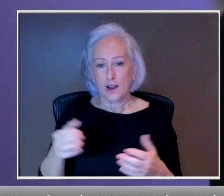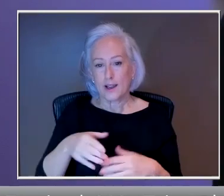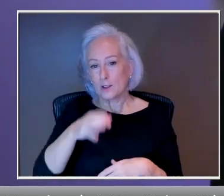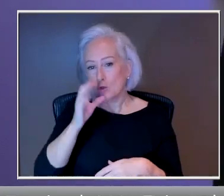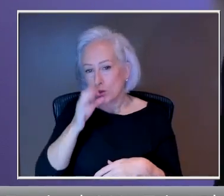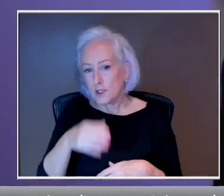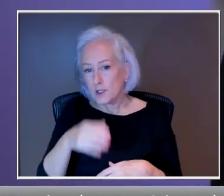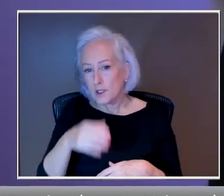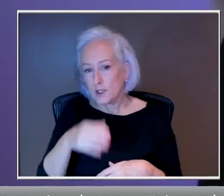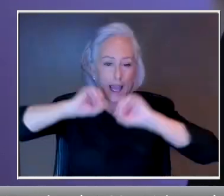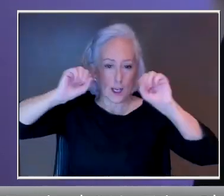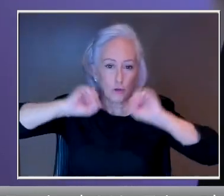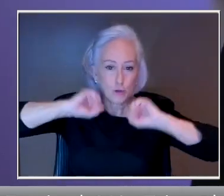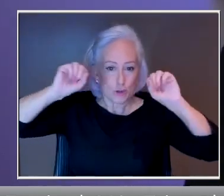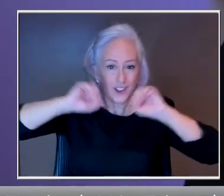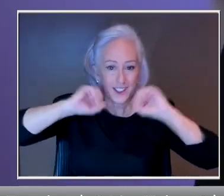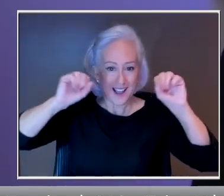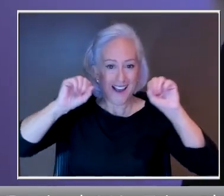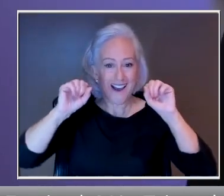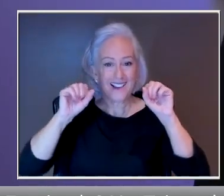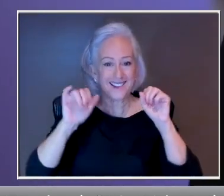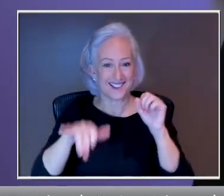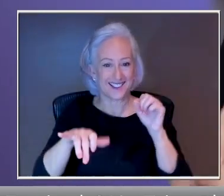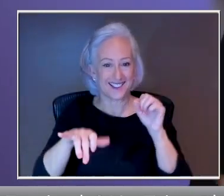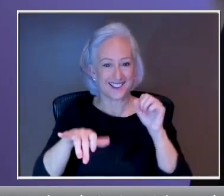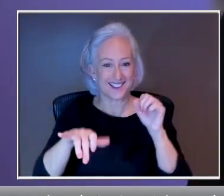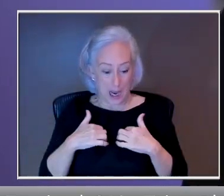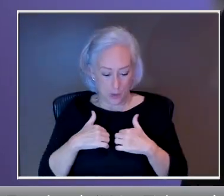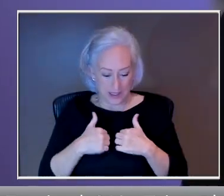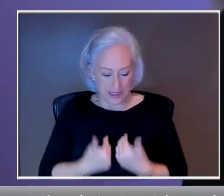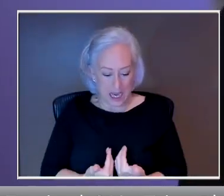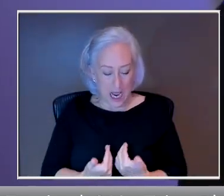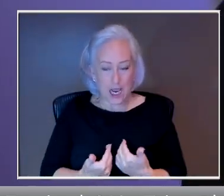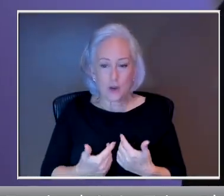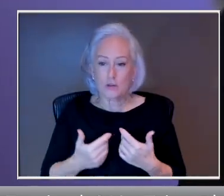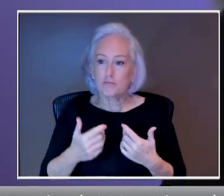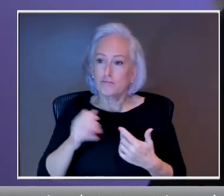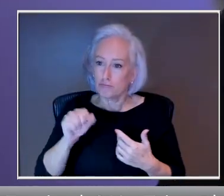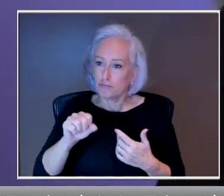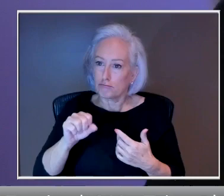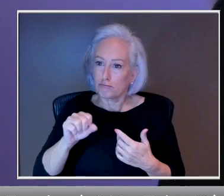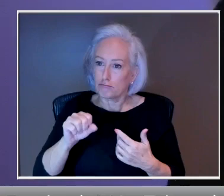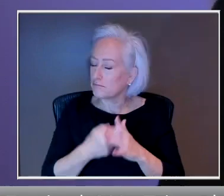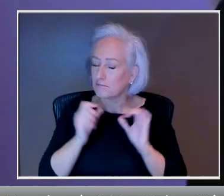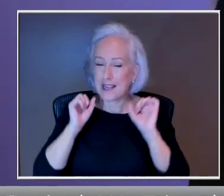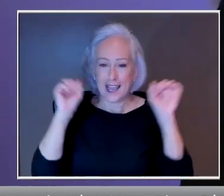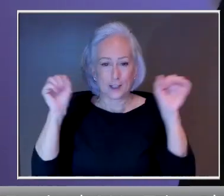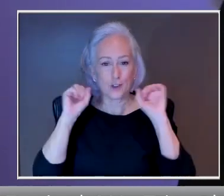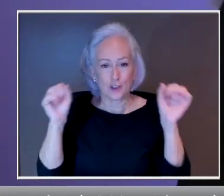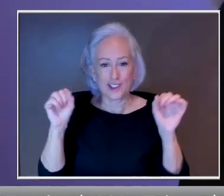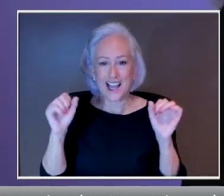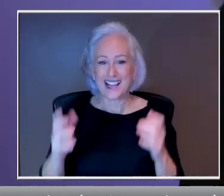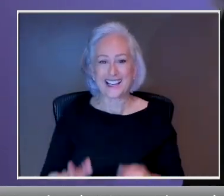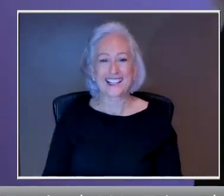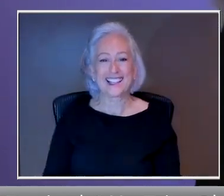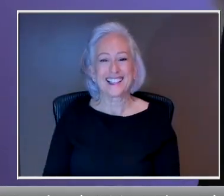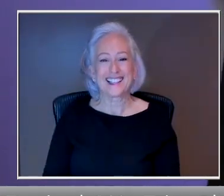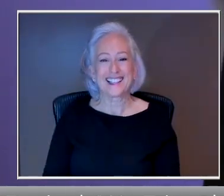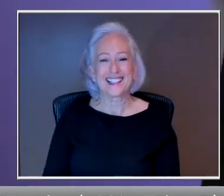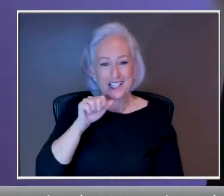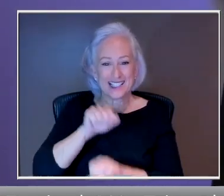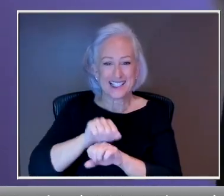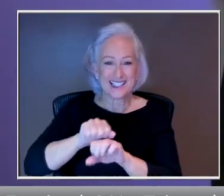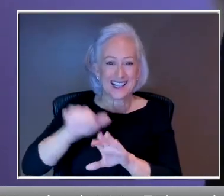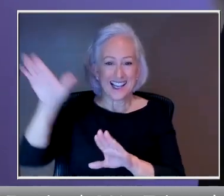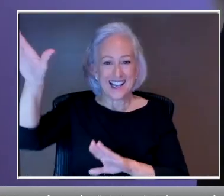big thing that he had mentioned. I was tired, but I had to do it. And I mean, I was just telling you guys, we just climbed Camelback Mountain, and I could barely get up